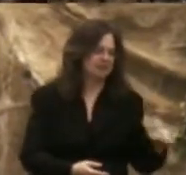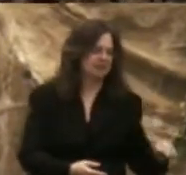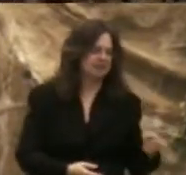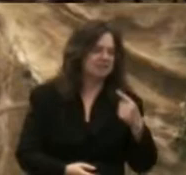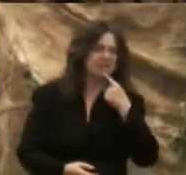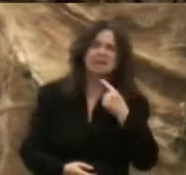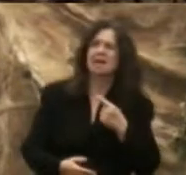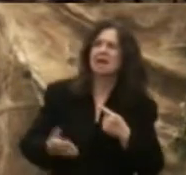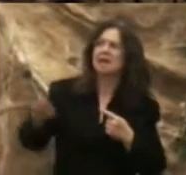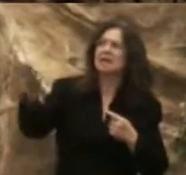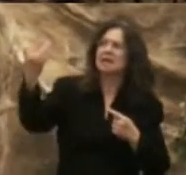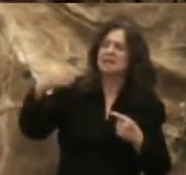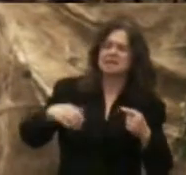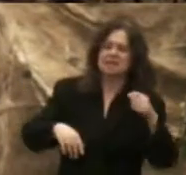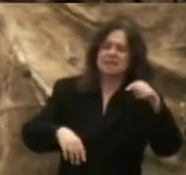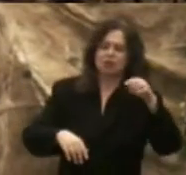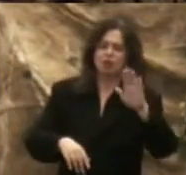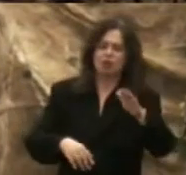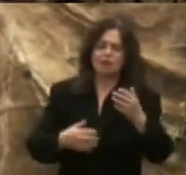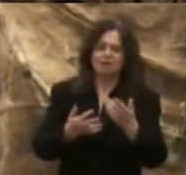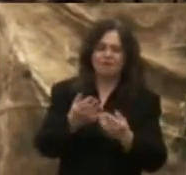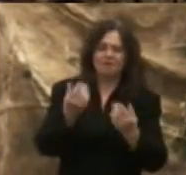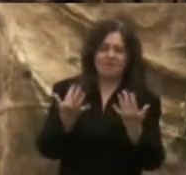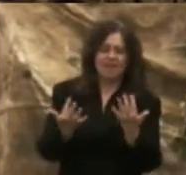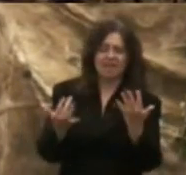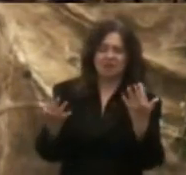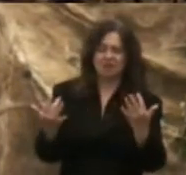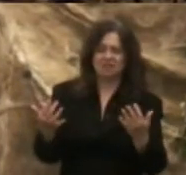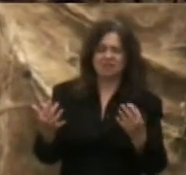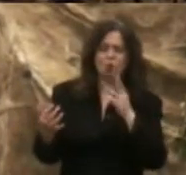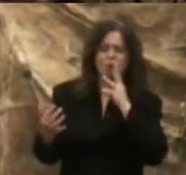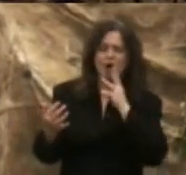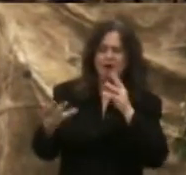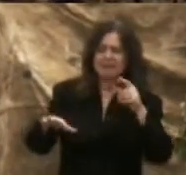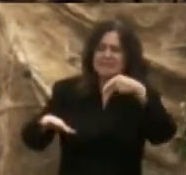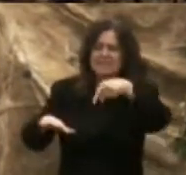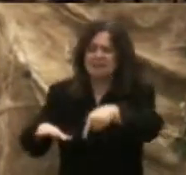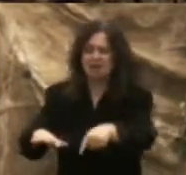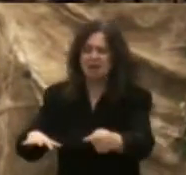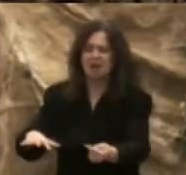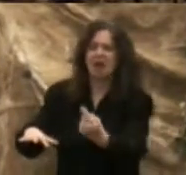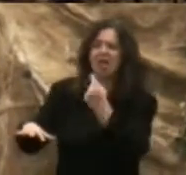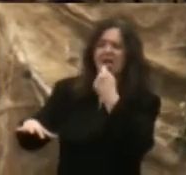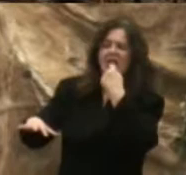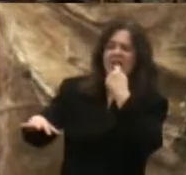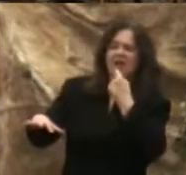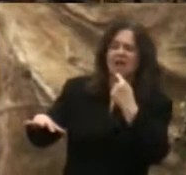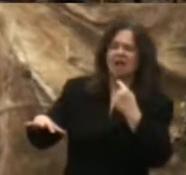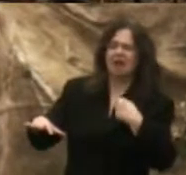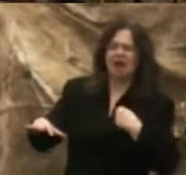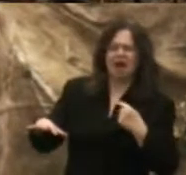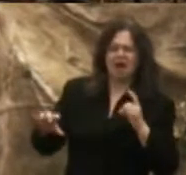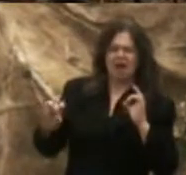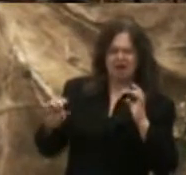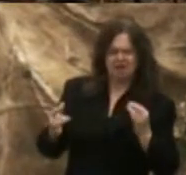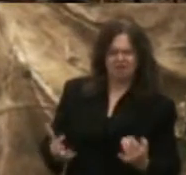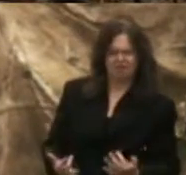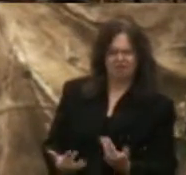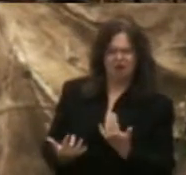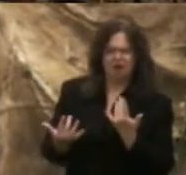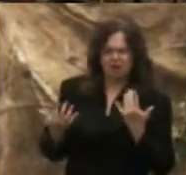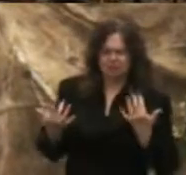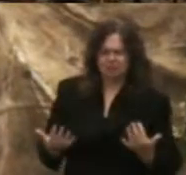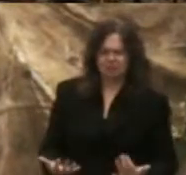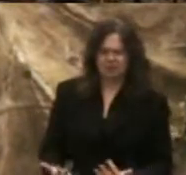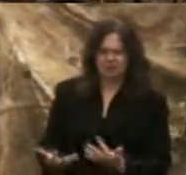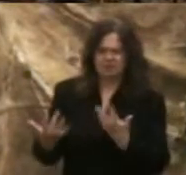finger in the water, come and cool my tongue, for I'm tormented by these flames, for